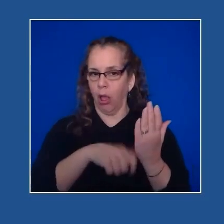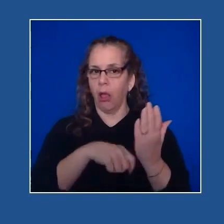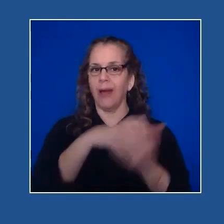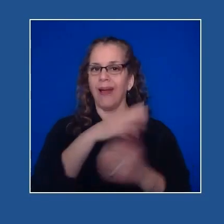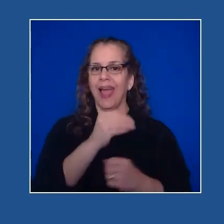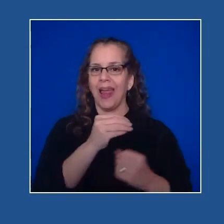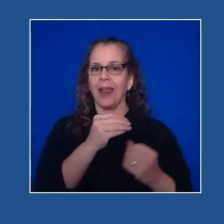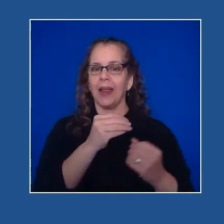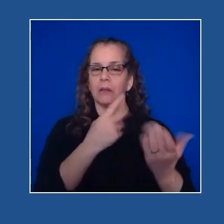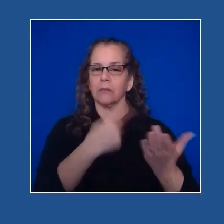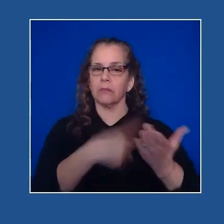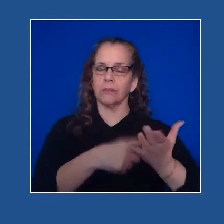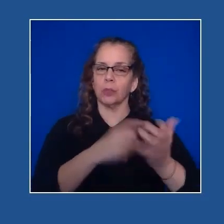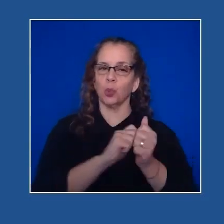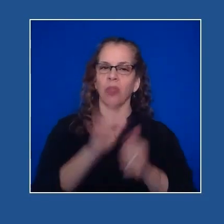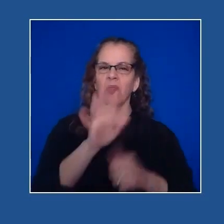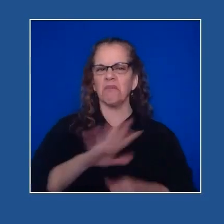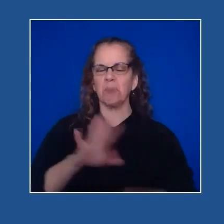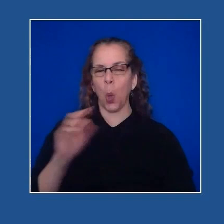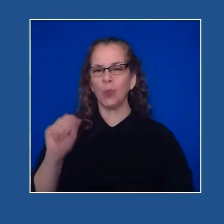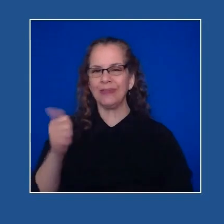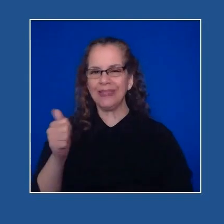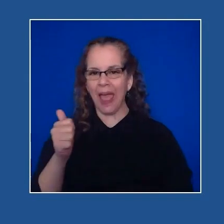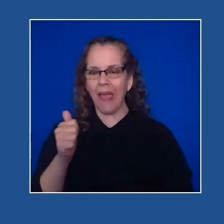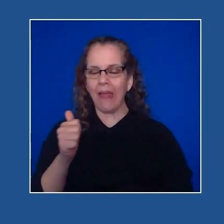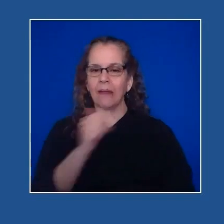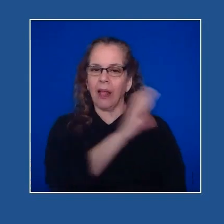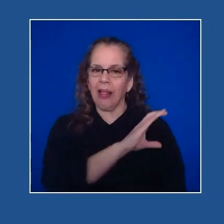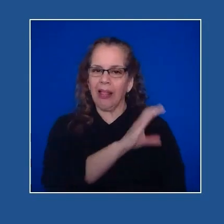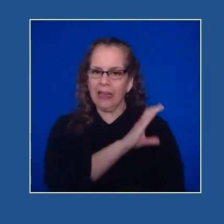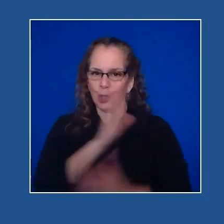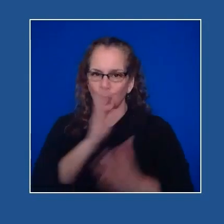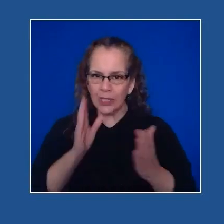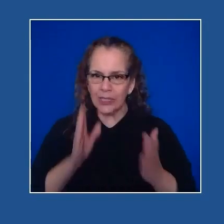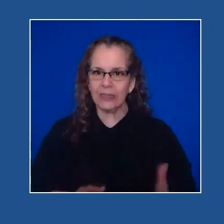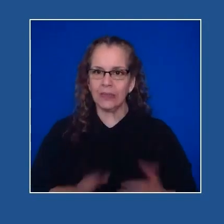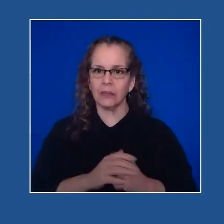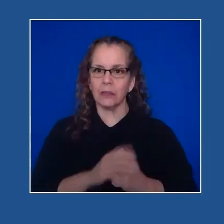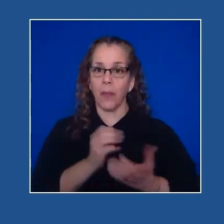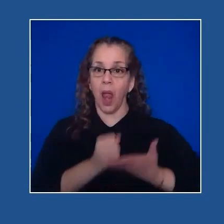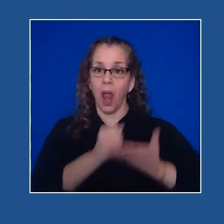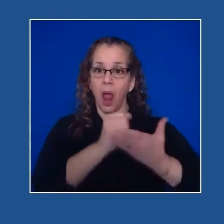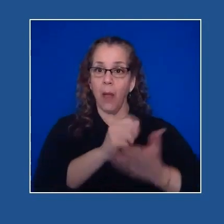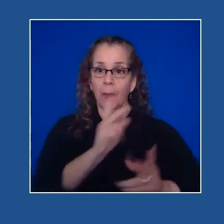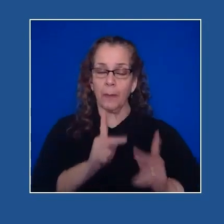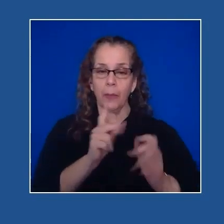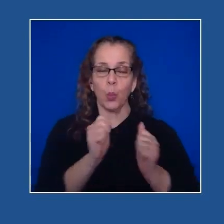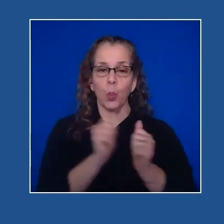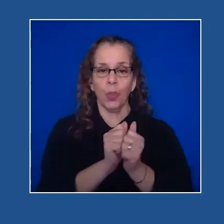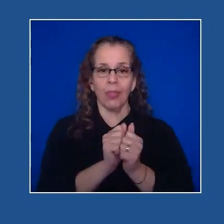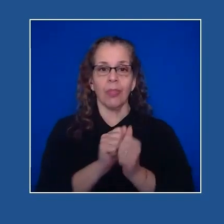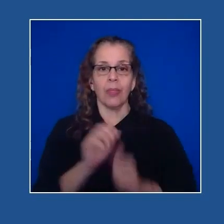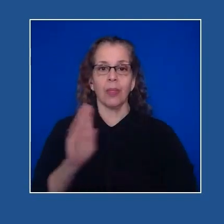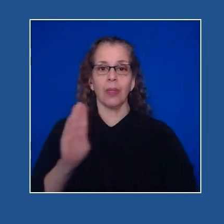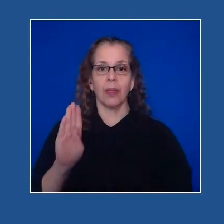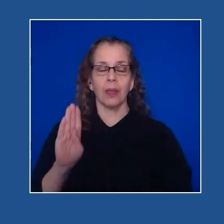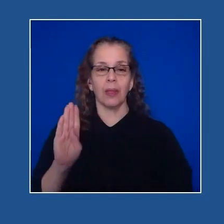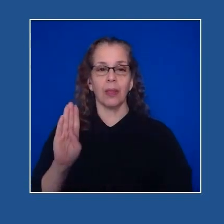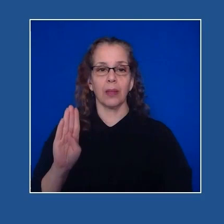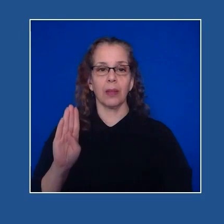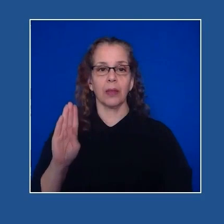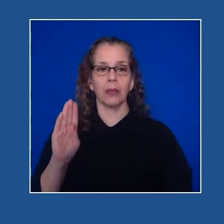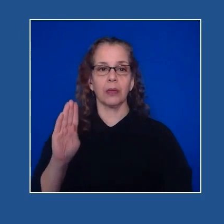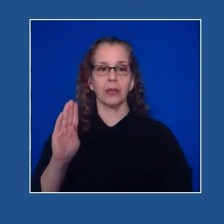clinicians from different disciplines, but helping people with BPD. So what we see overall with